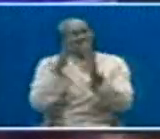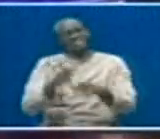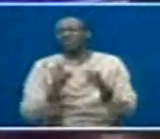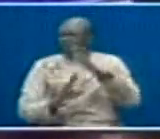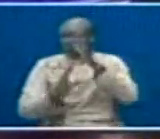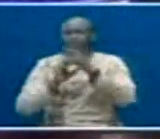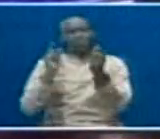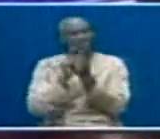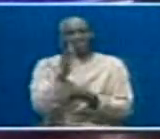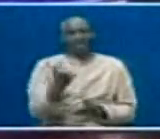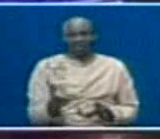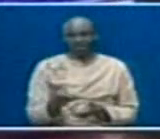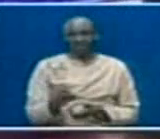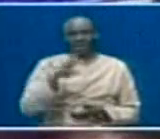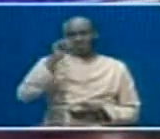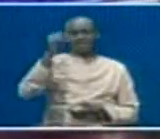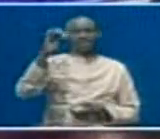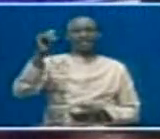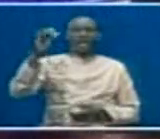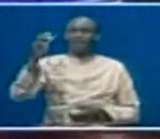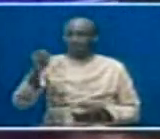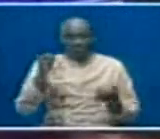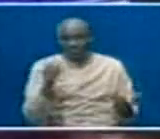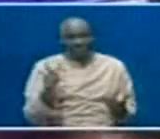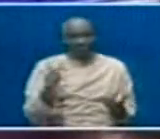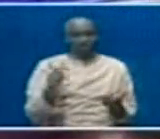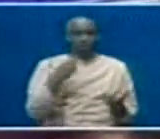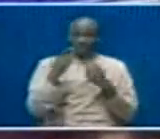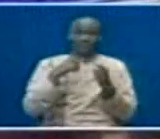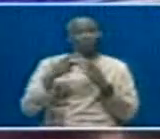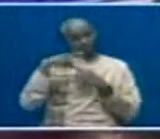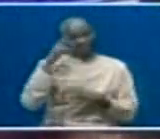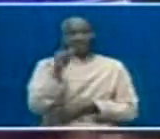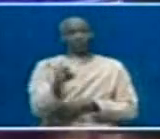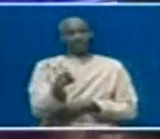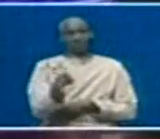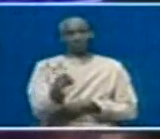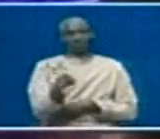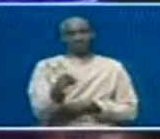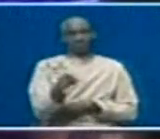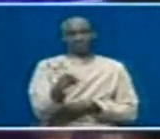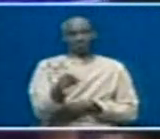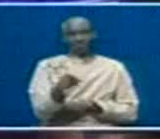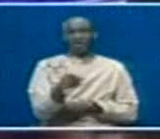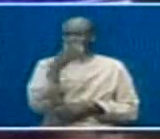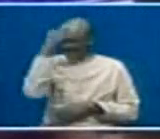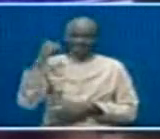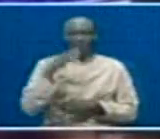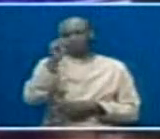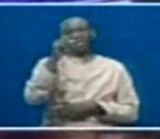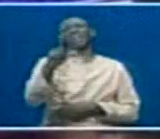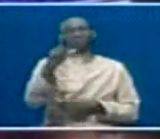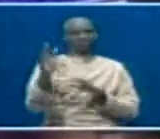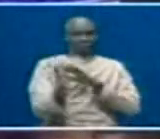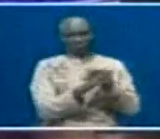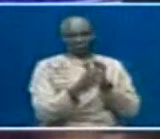I'm not talking about Sal Davis Miriam today. McCabe. Today we're but I'm talking, just saying. No, but we're talking about Professor Mazrui today, please. Okay, speaking forget of... Forget about Sal Davis. Can't